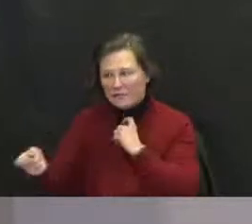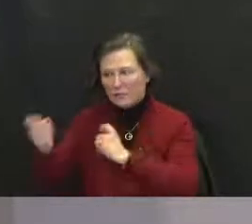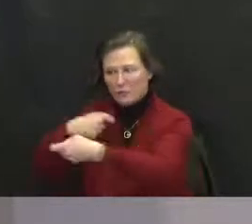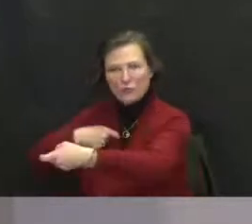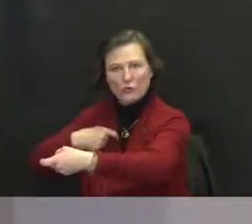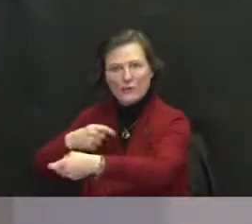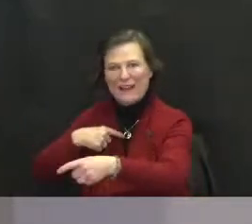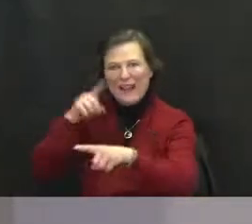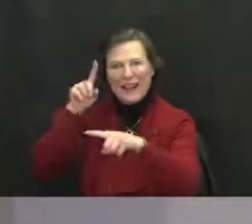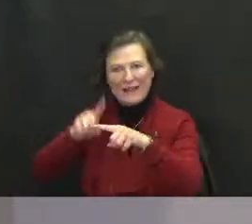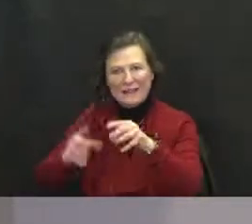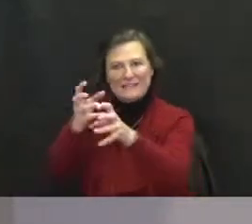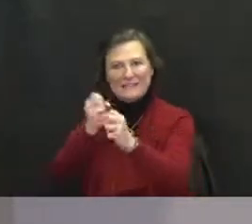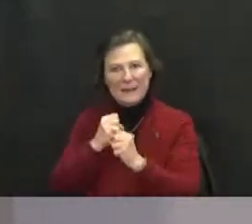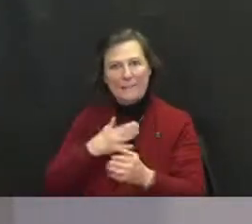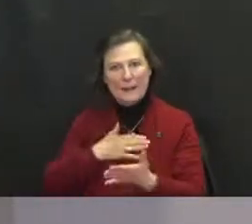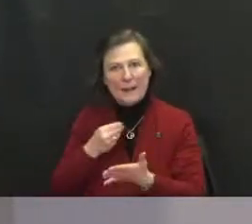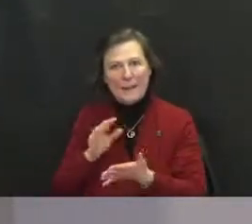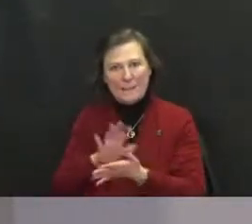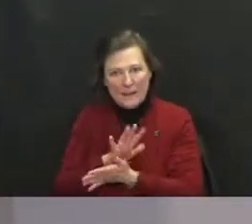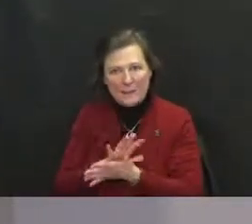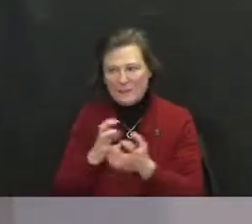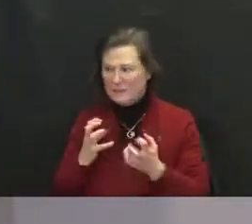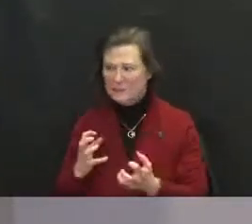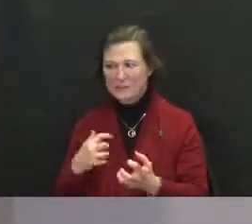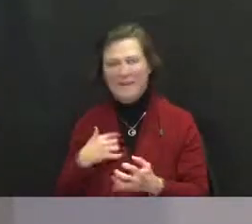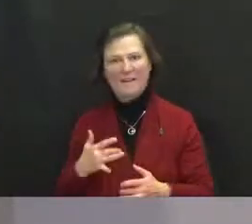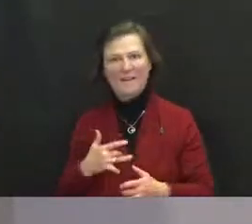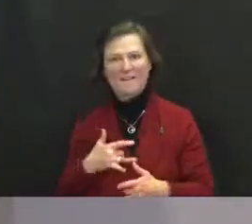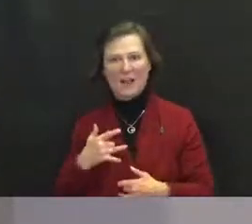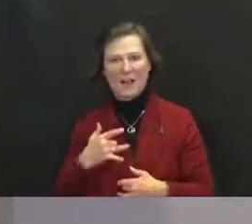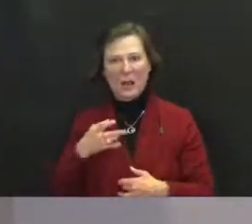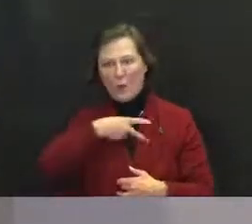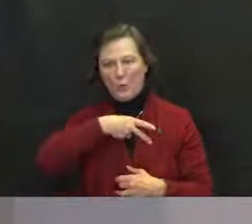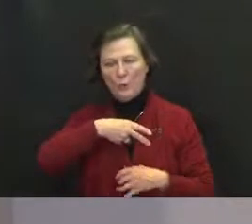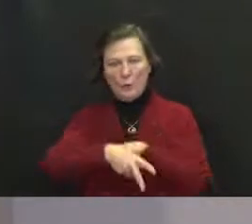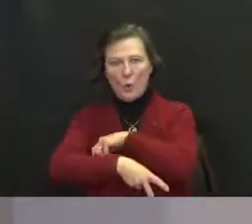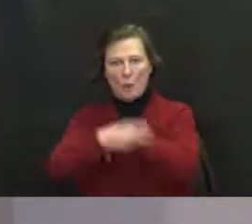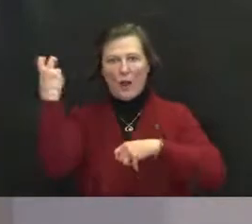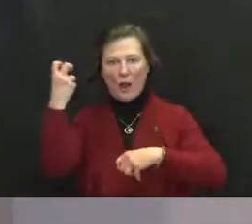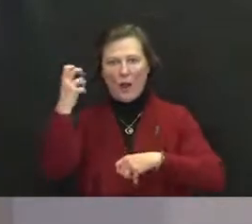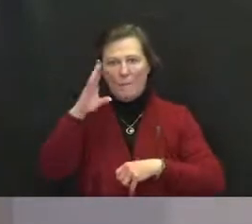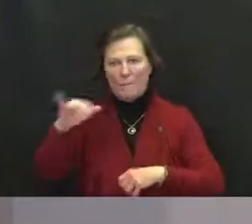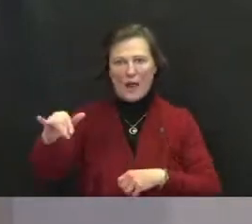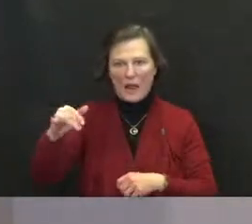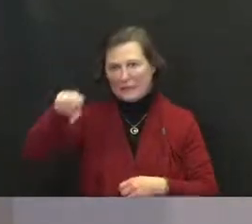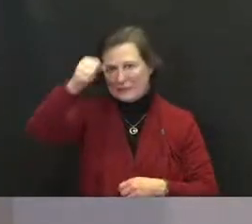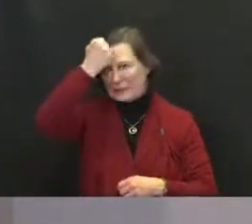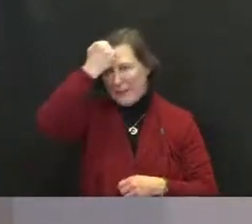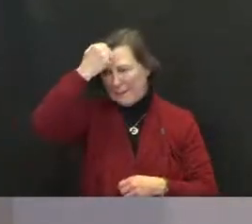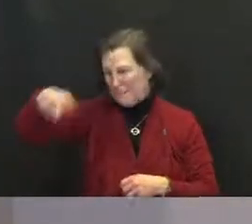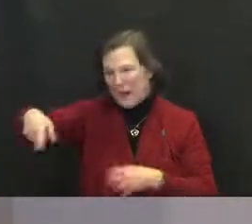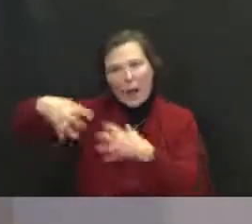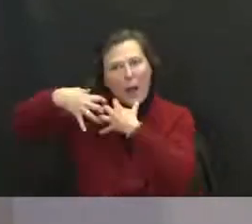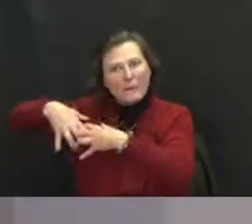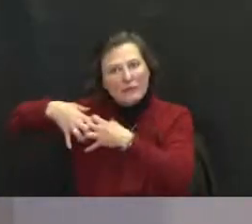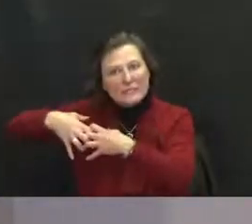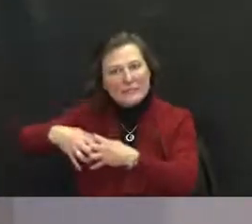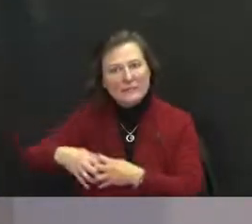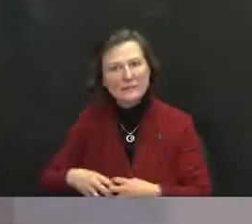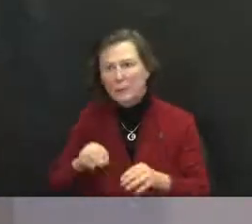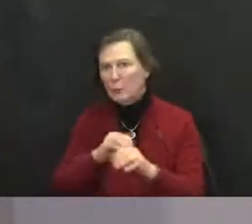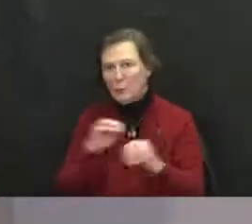my paper. Robbed by a dumb machine. No